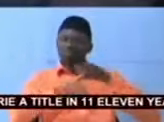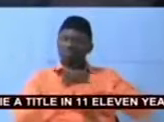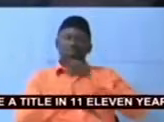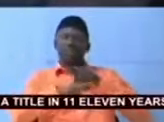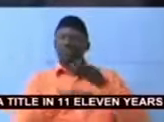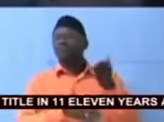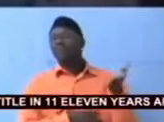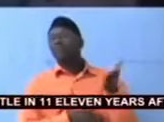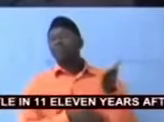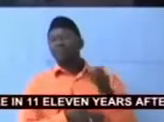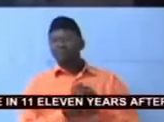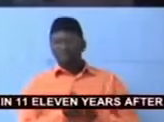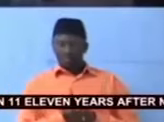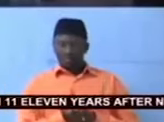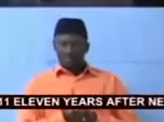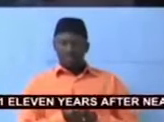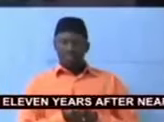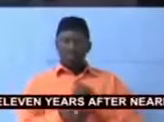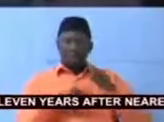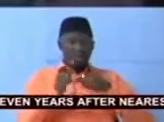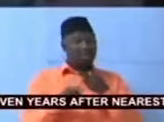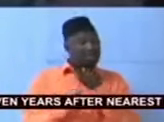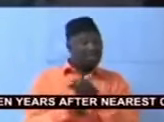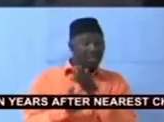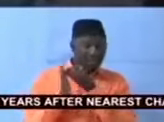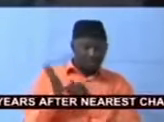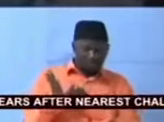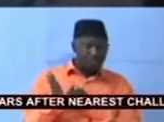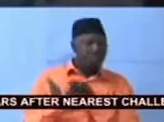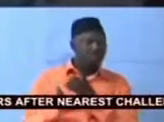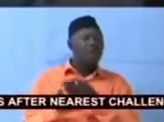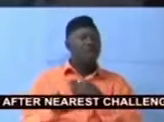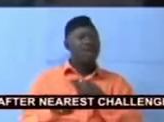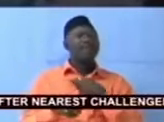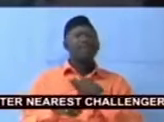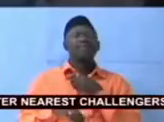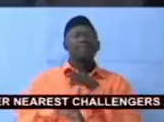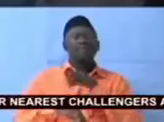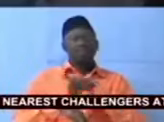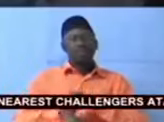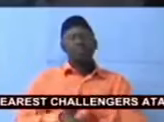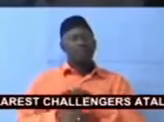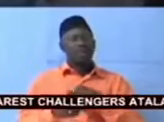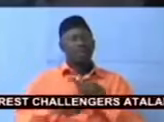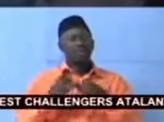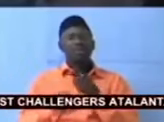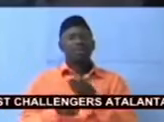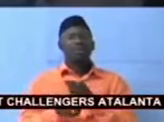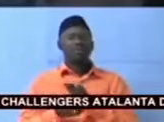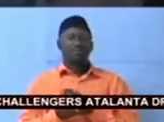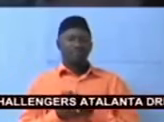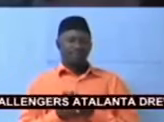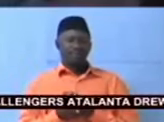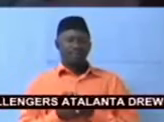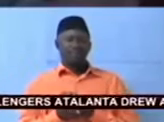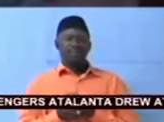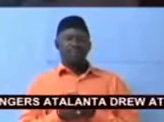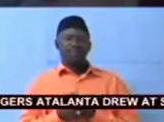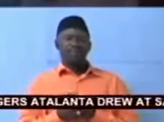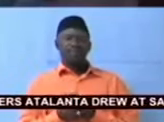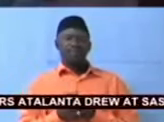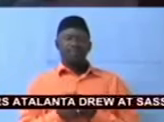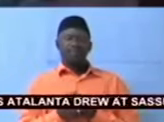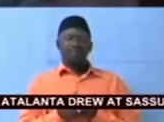had subject matter jurisdiction. Ci jabonu bu nak ci len amna ko atté lu teddel yoni atté bobu non. In fact we have subject